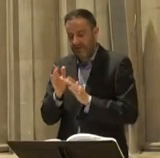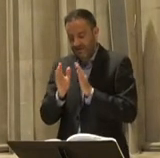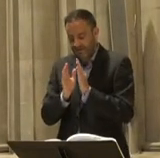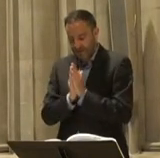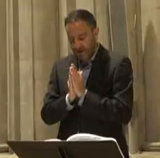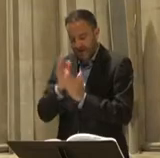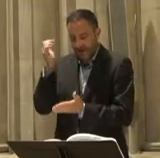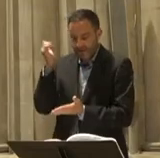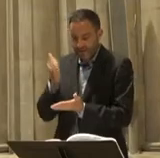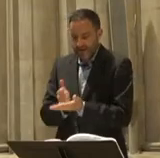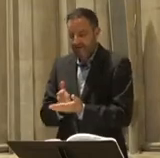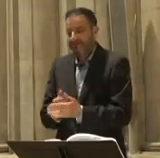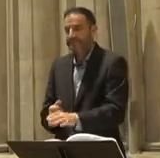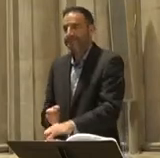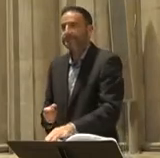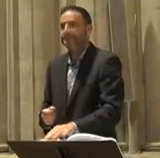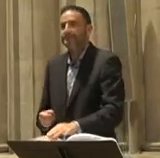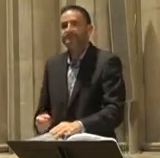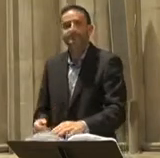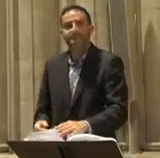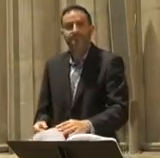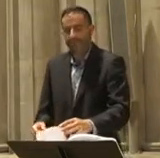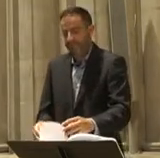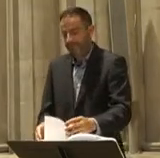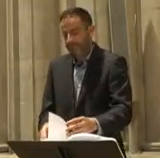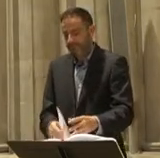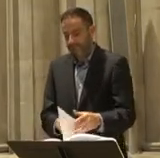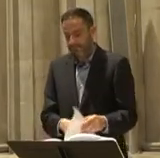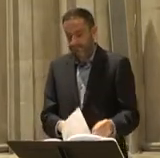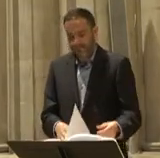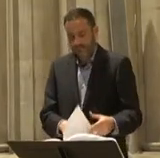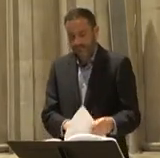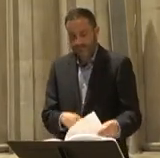pray. Amen.